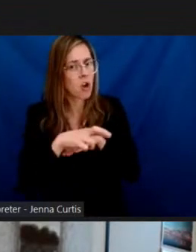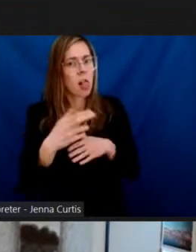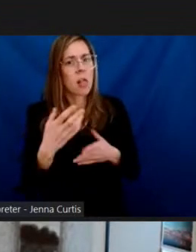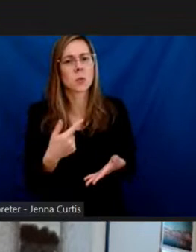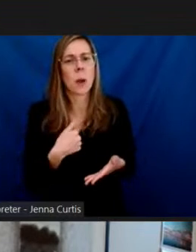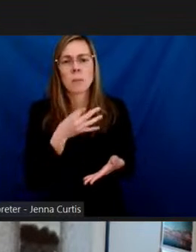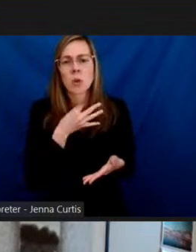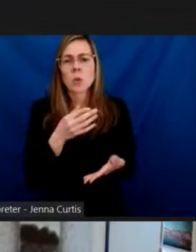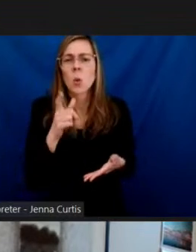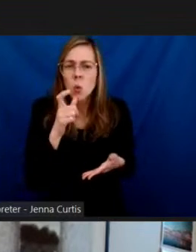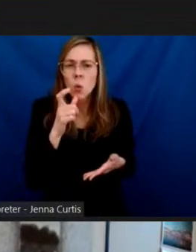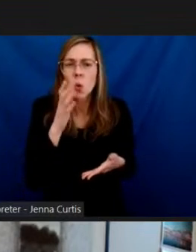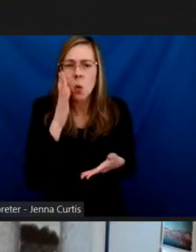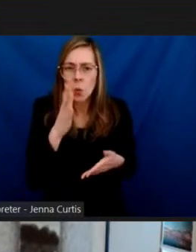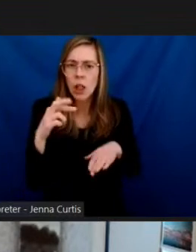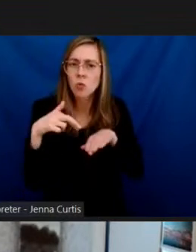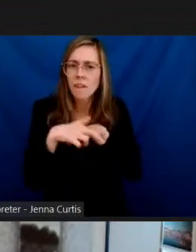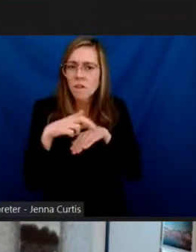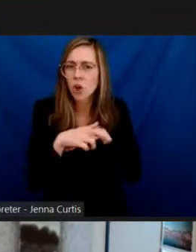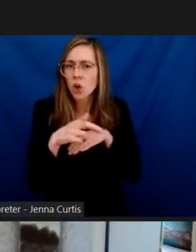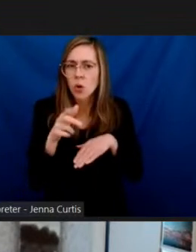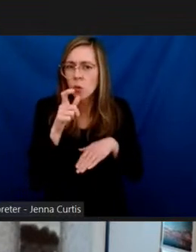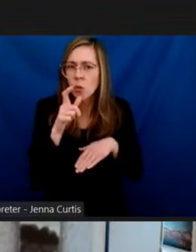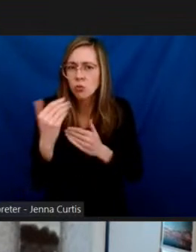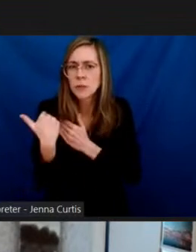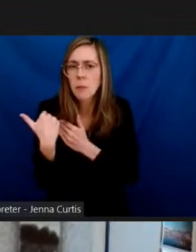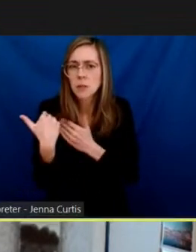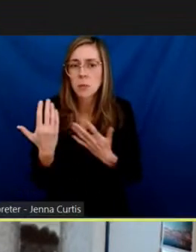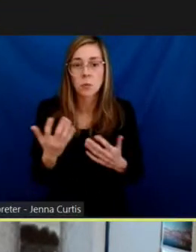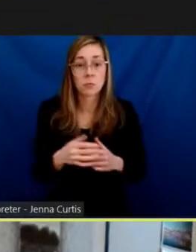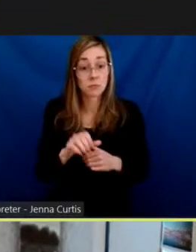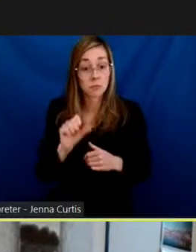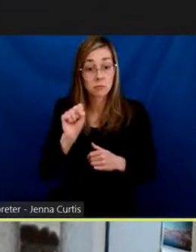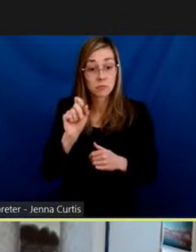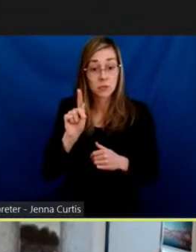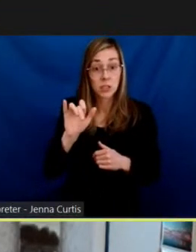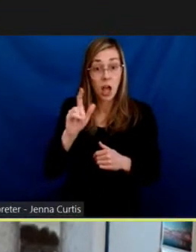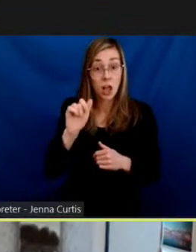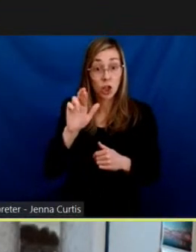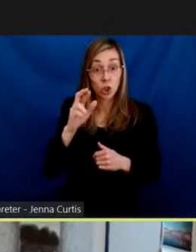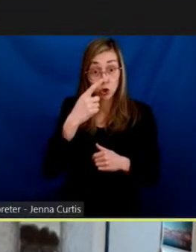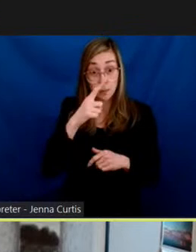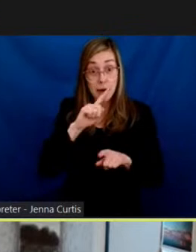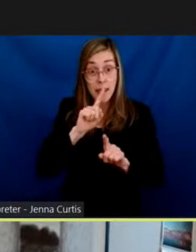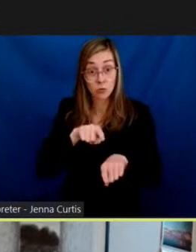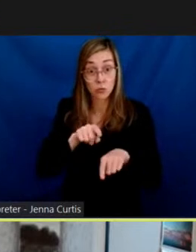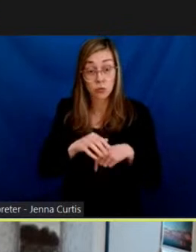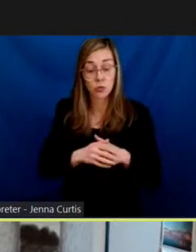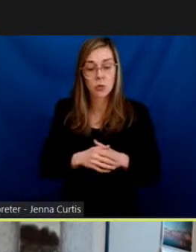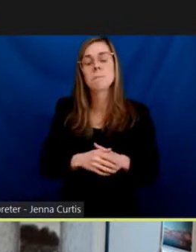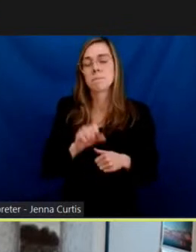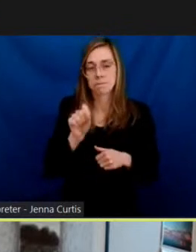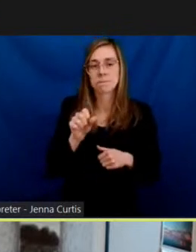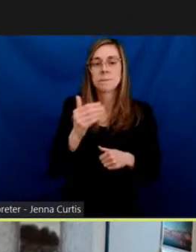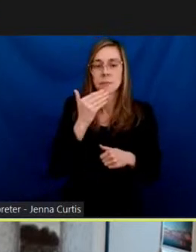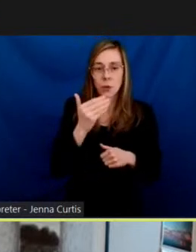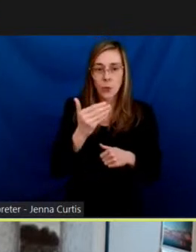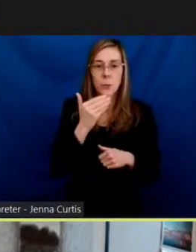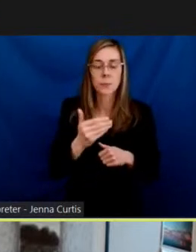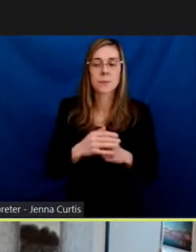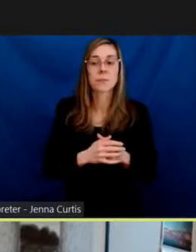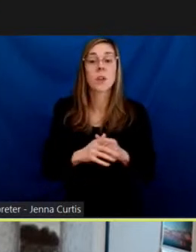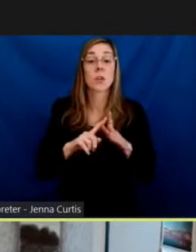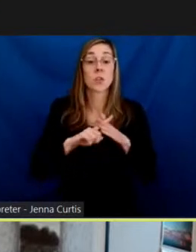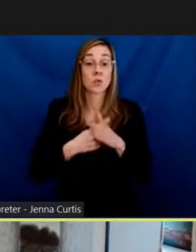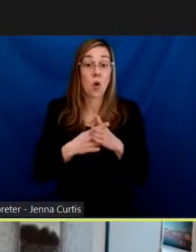best conduit for that question, or we'll pass to the mayor. Yeah, absolutely. Thanks for that question. So we're starting with a